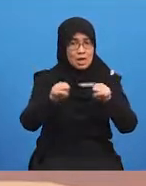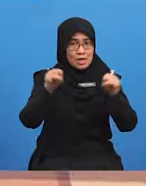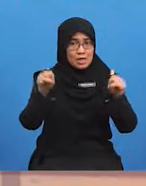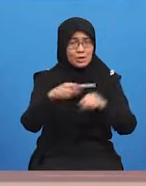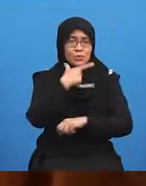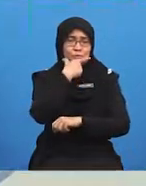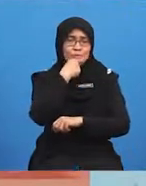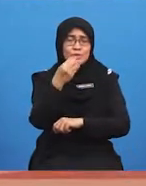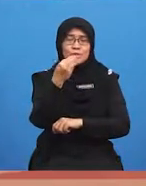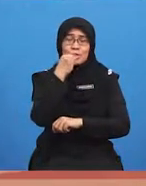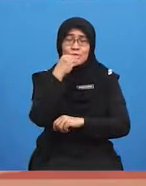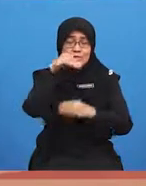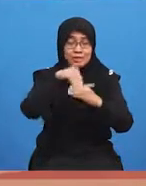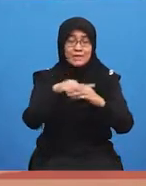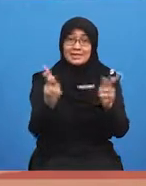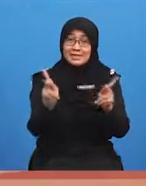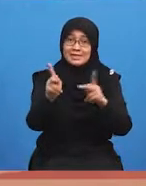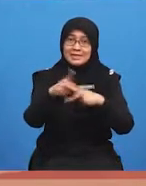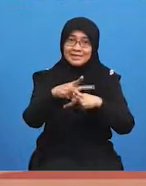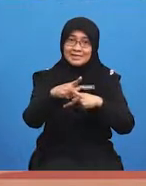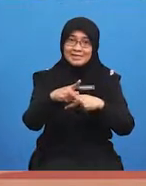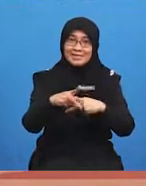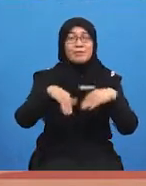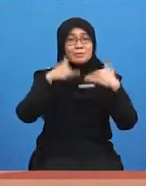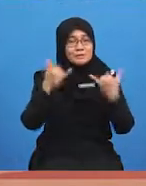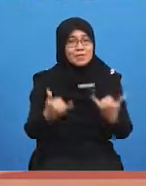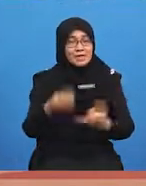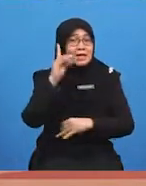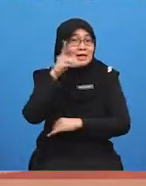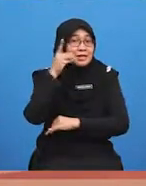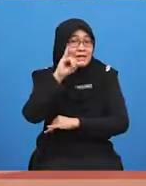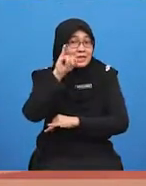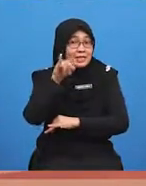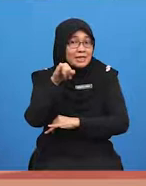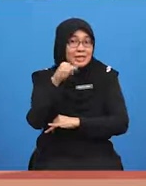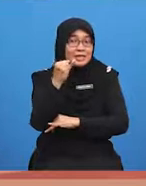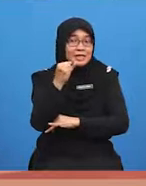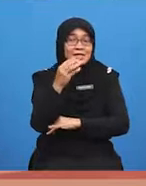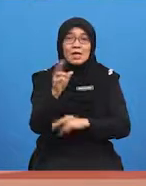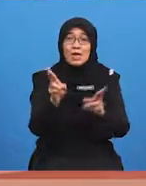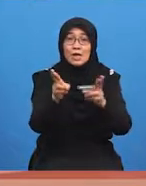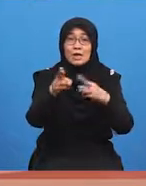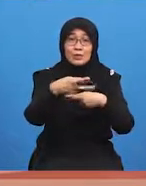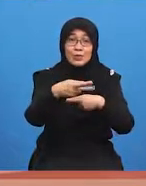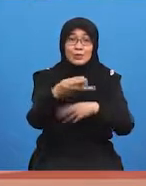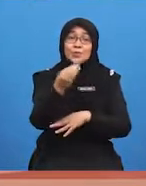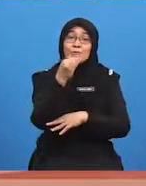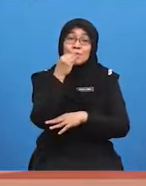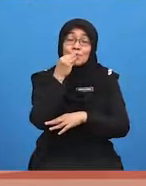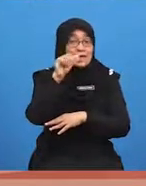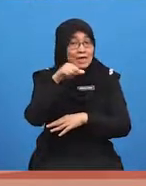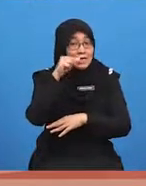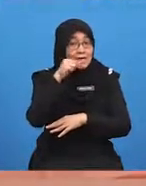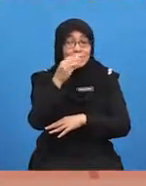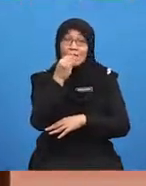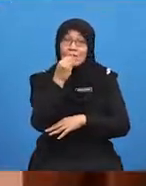kitchen. Right here is my dining room. I eat the food that I have cooked here in the